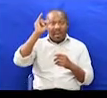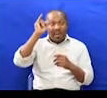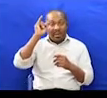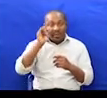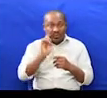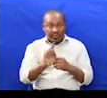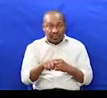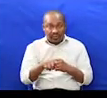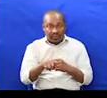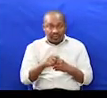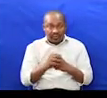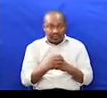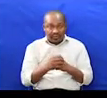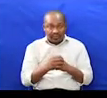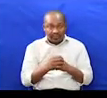of